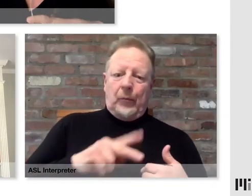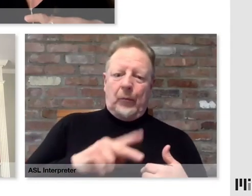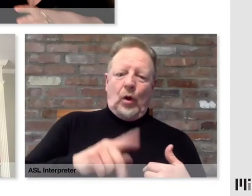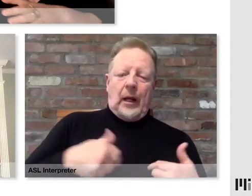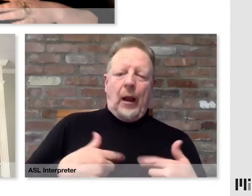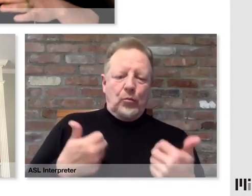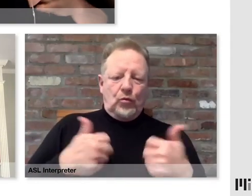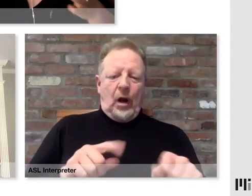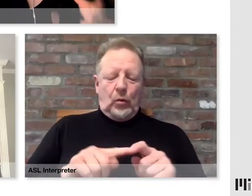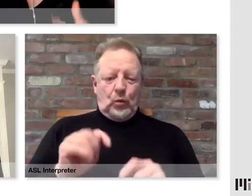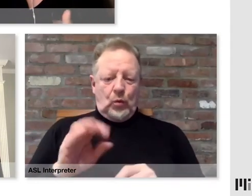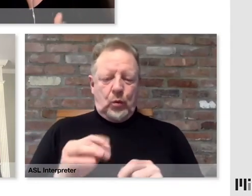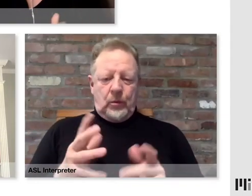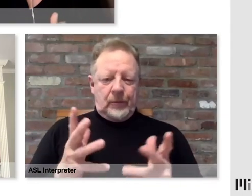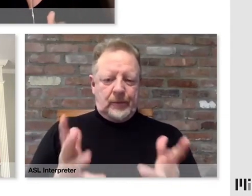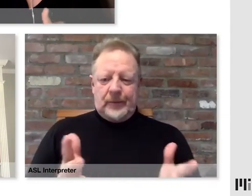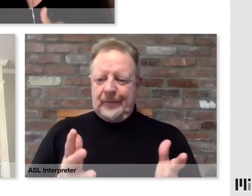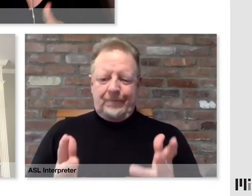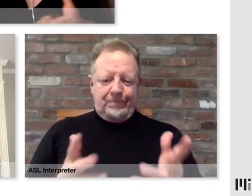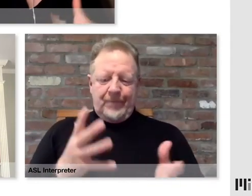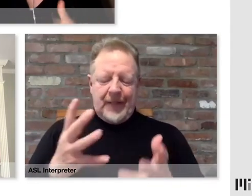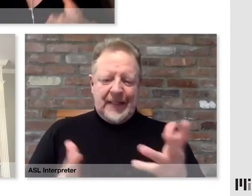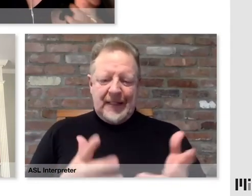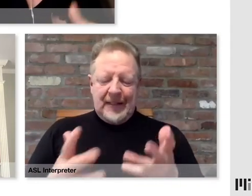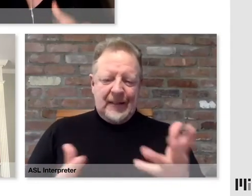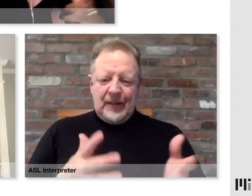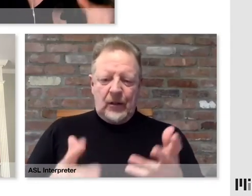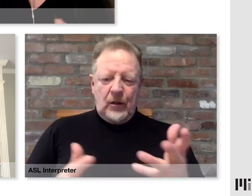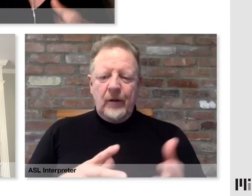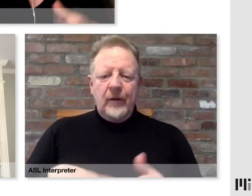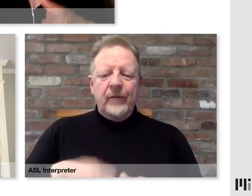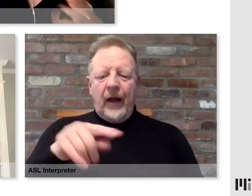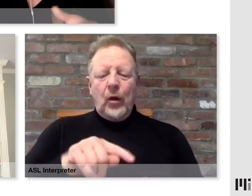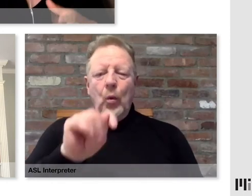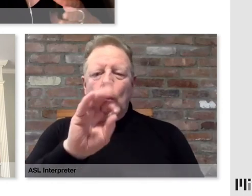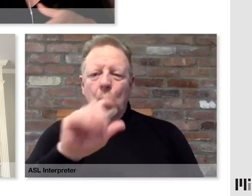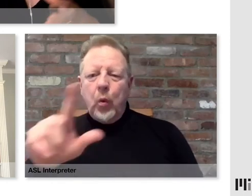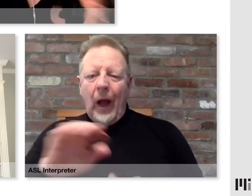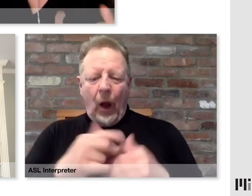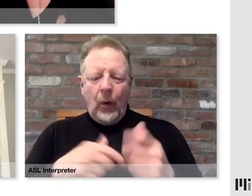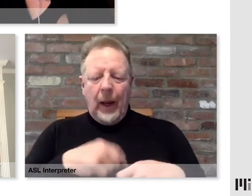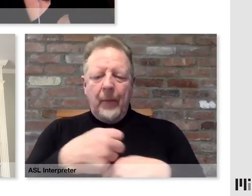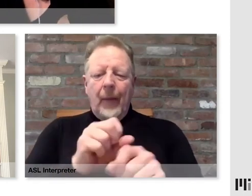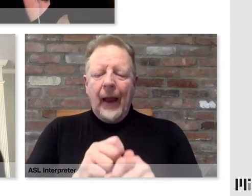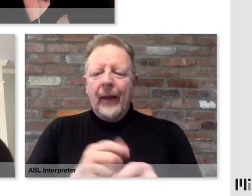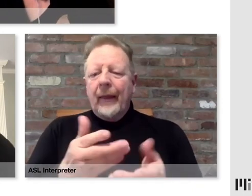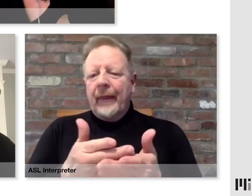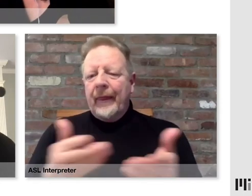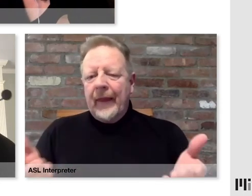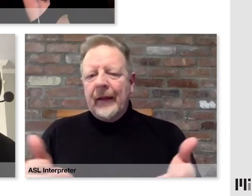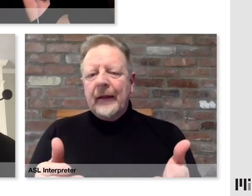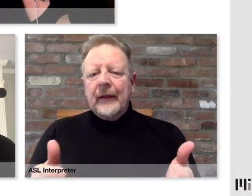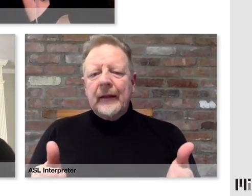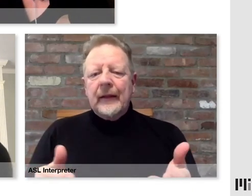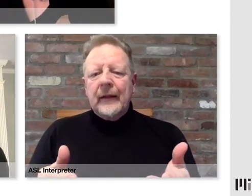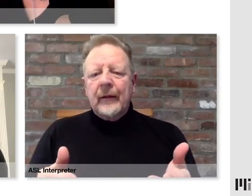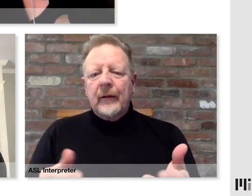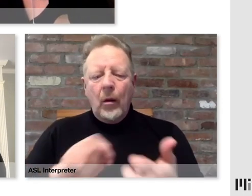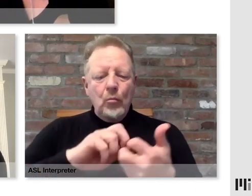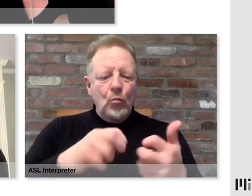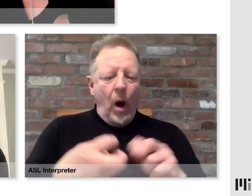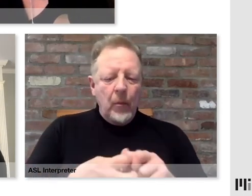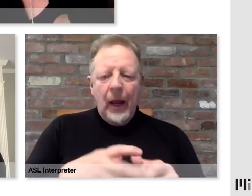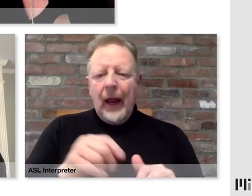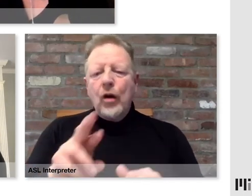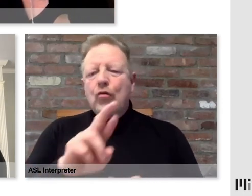to like establish this like a tool to see how you can make things, or how you can make maybe problems and